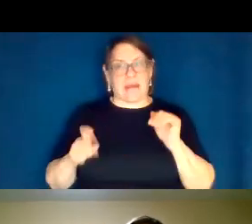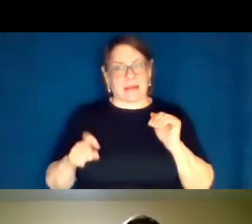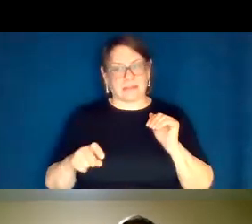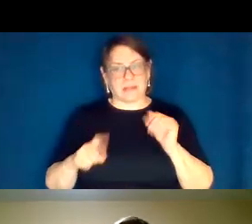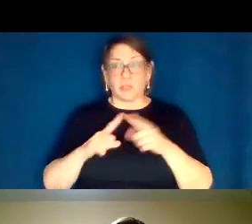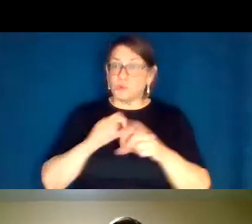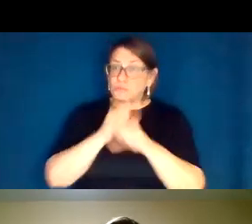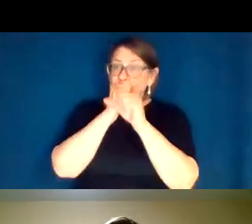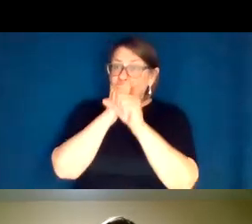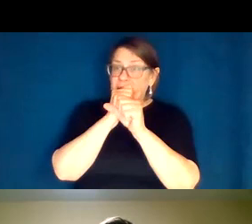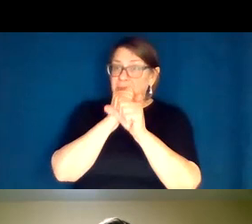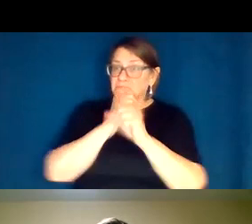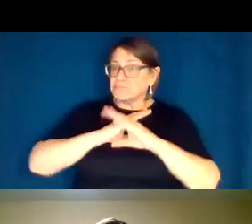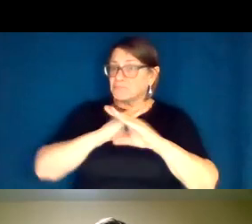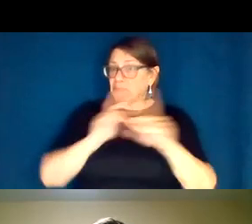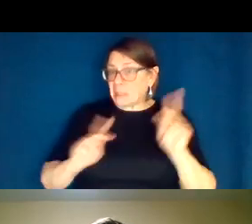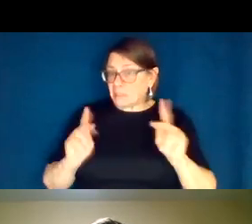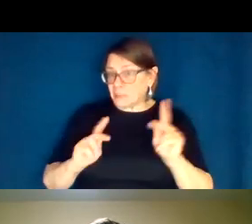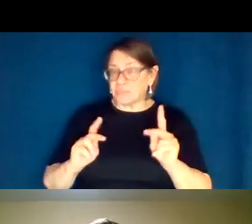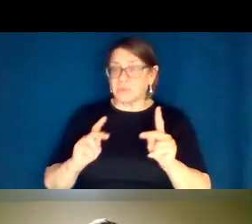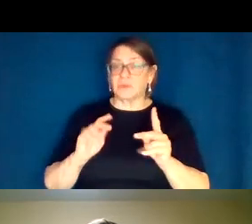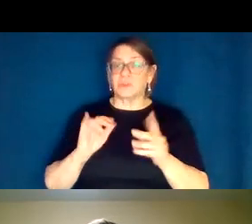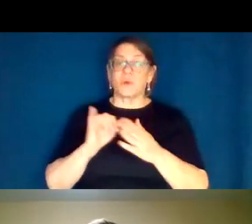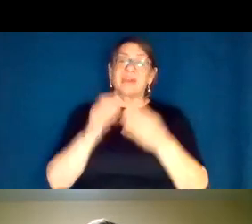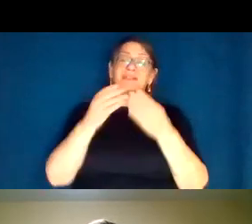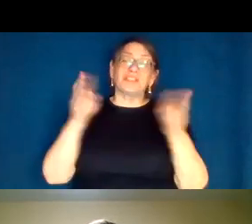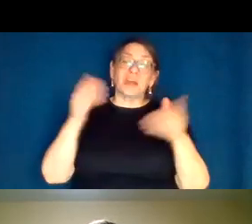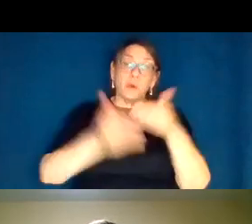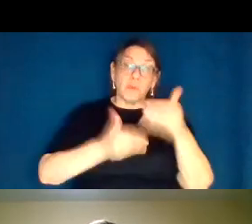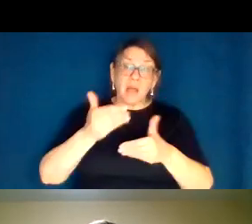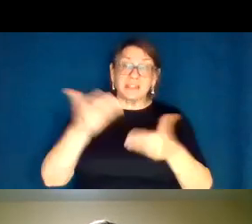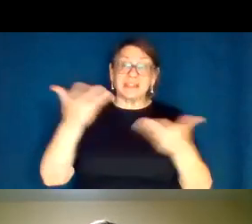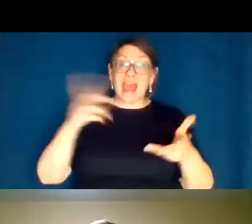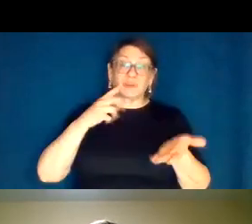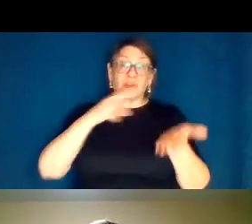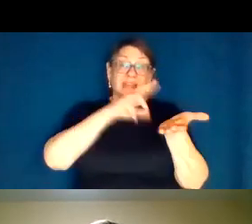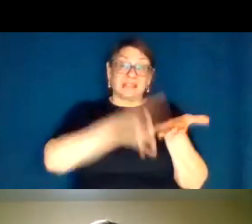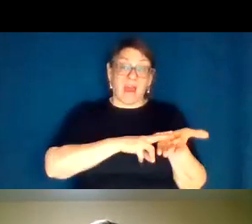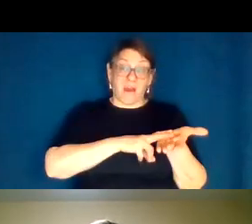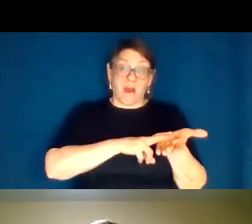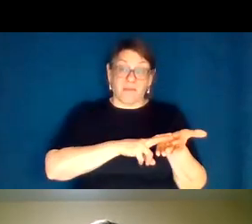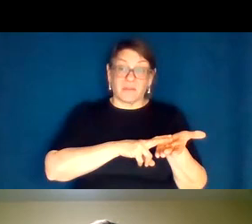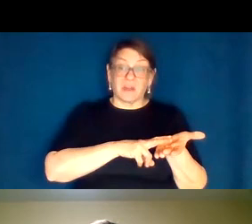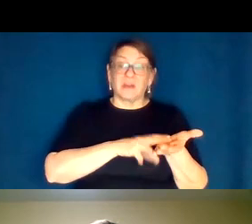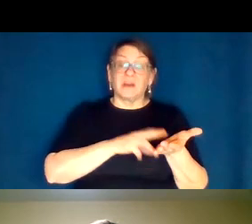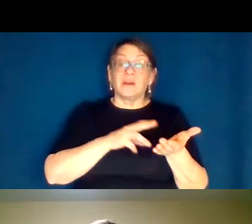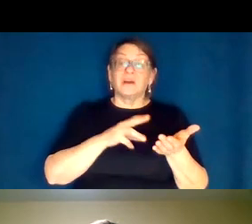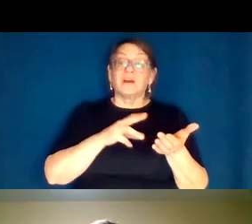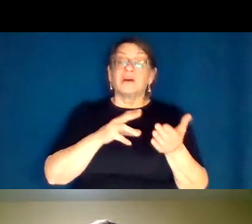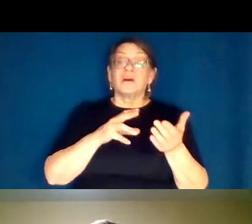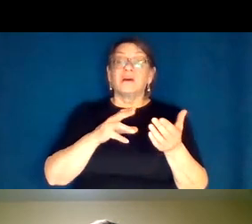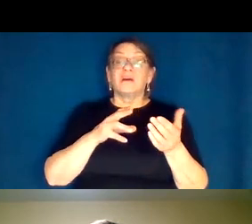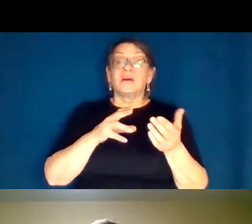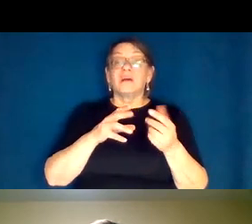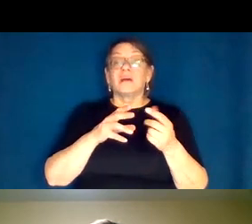protect confidentiality. So that's the general process. Once they sign off, and that's the process that Anise mentioned in terms of